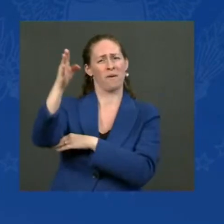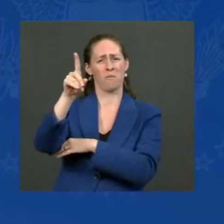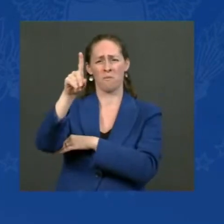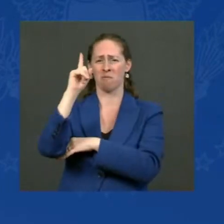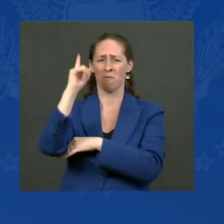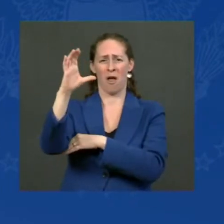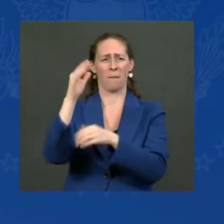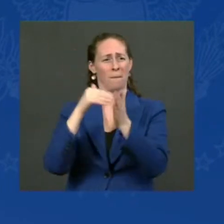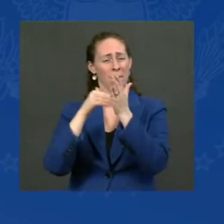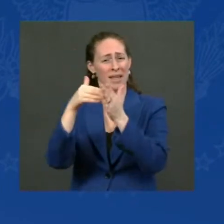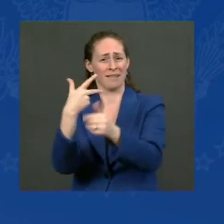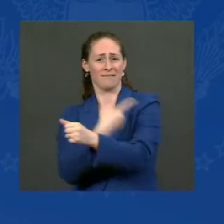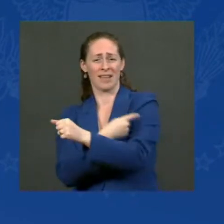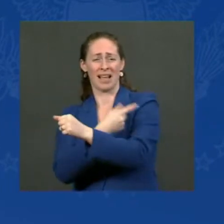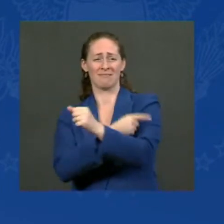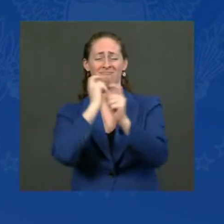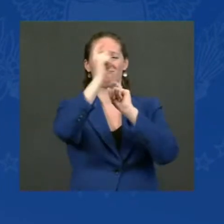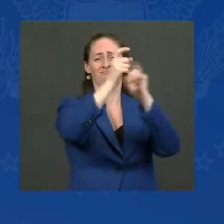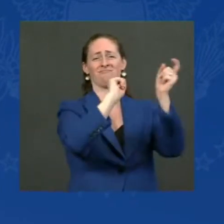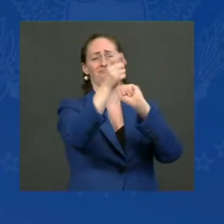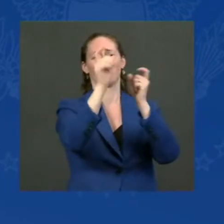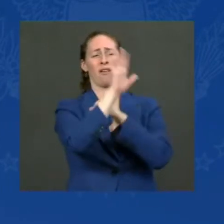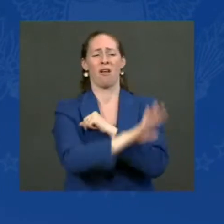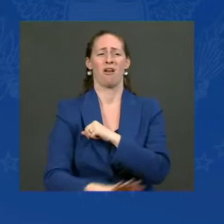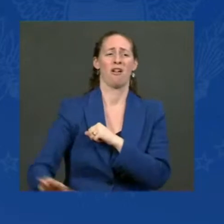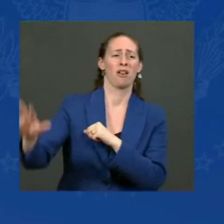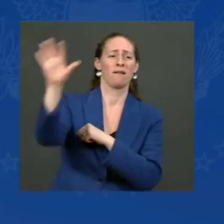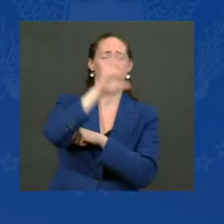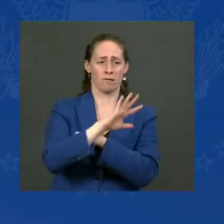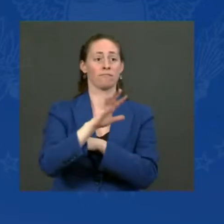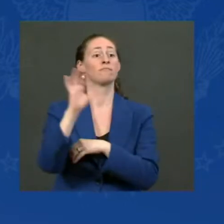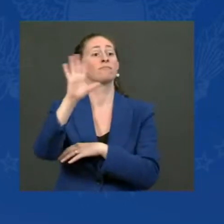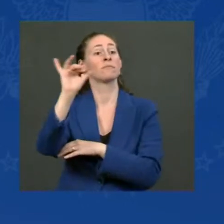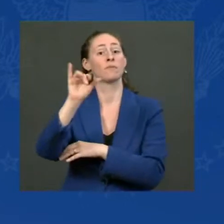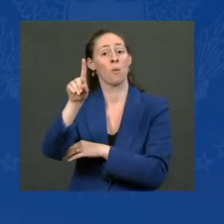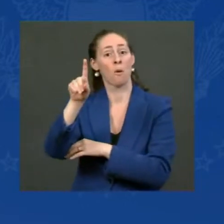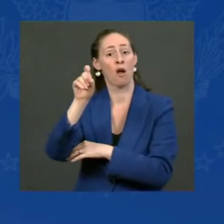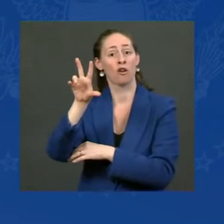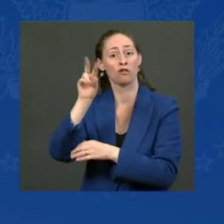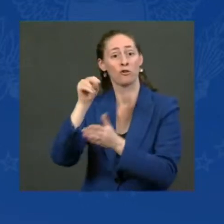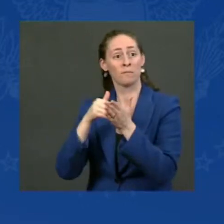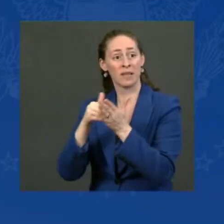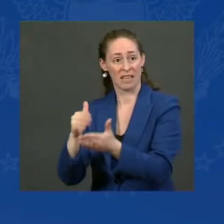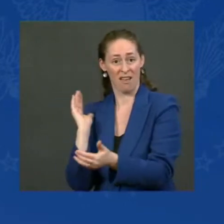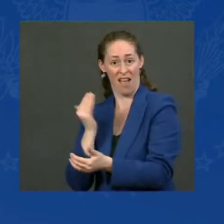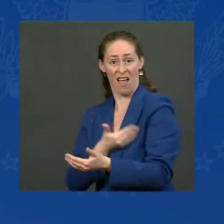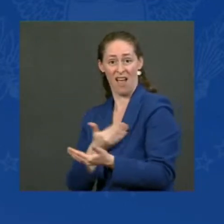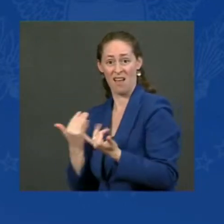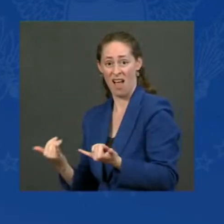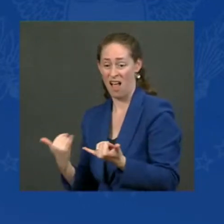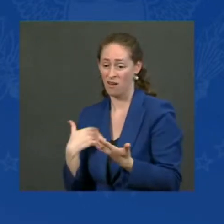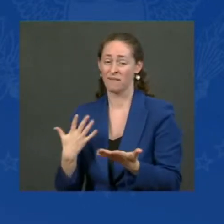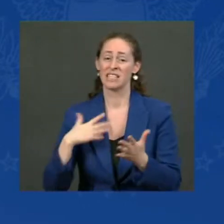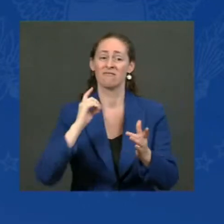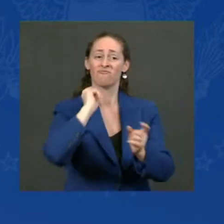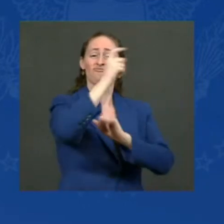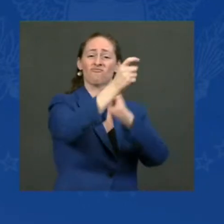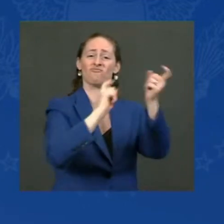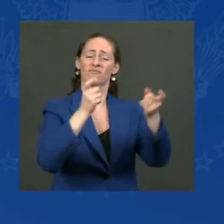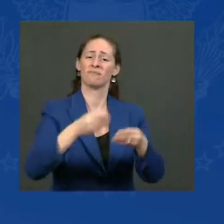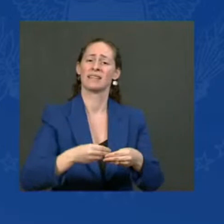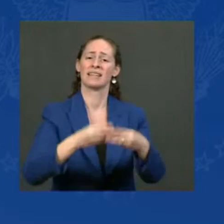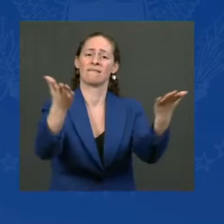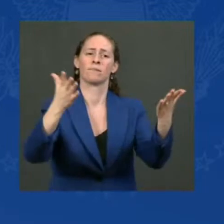countries. This includes 130 million doses from our own supply and the first tranches of the 500 million